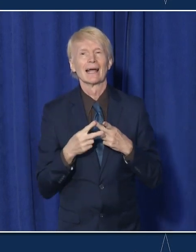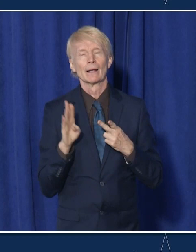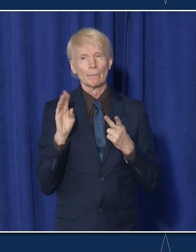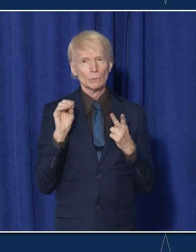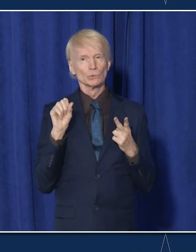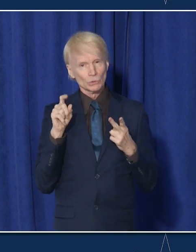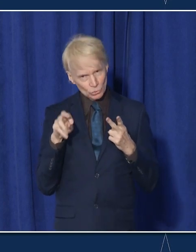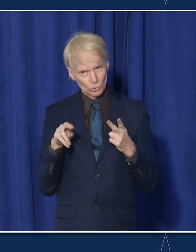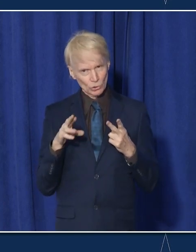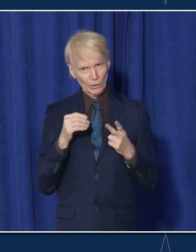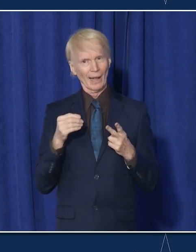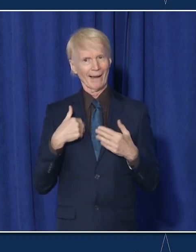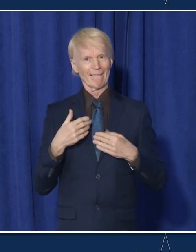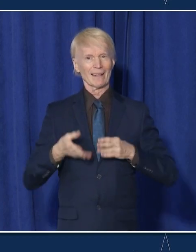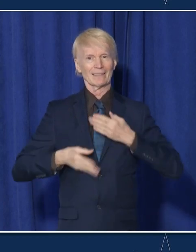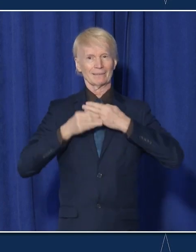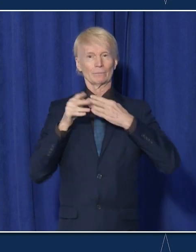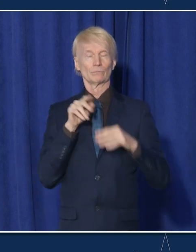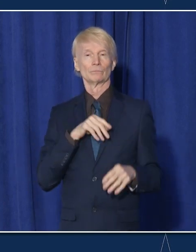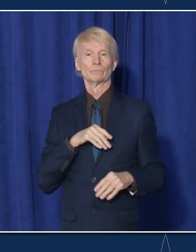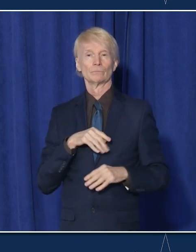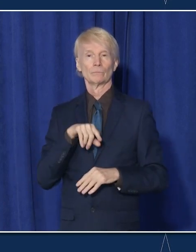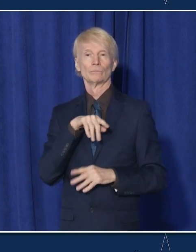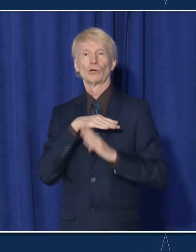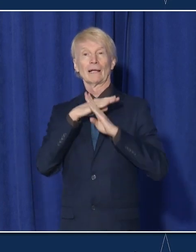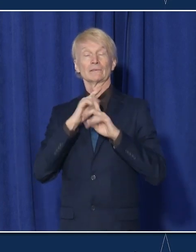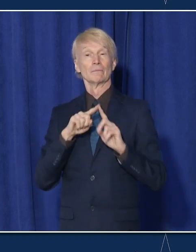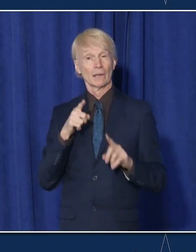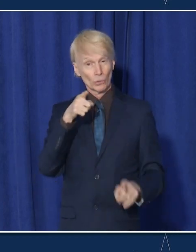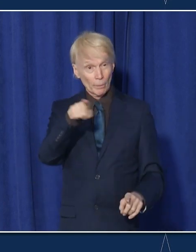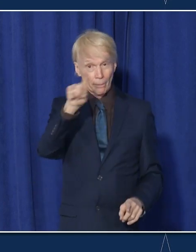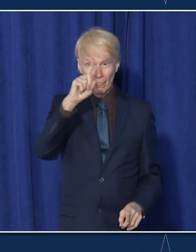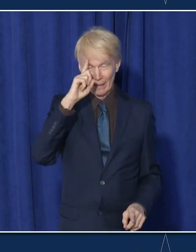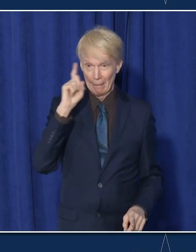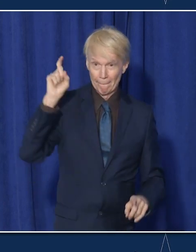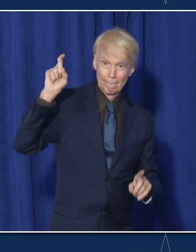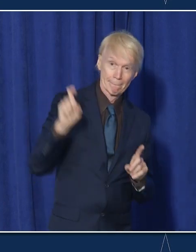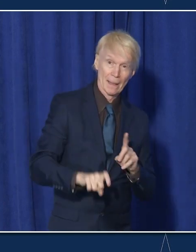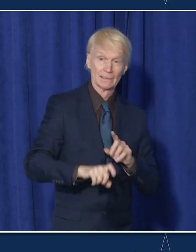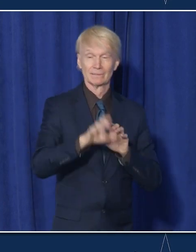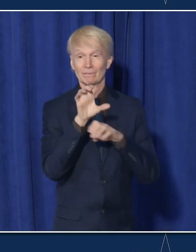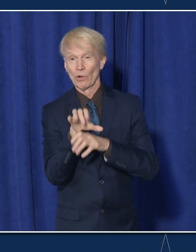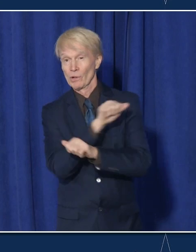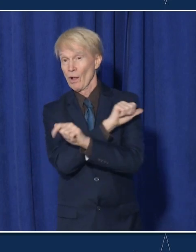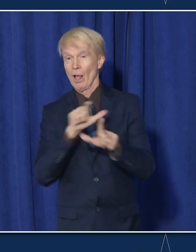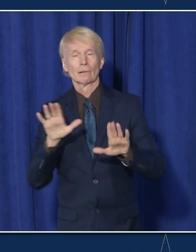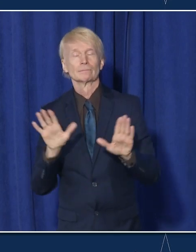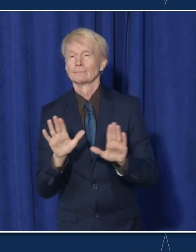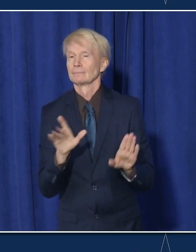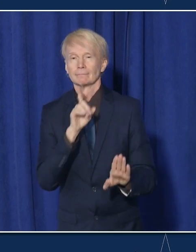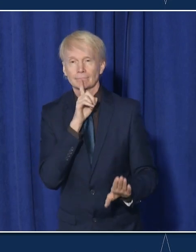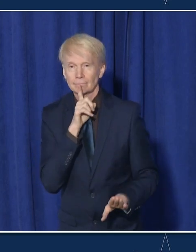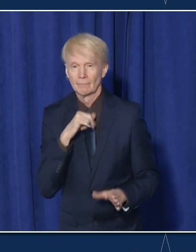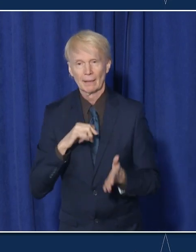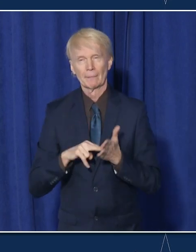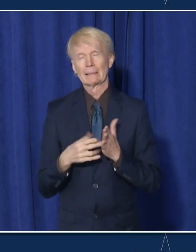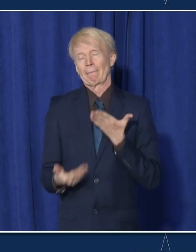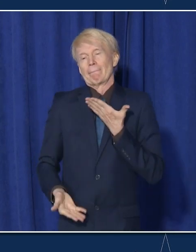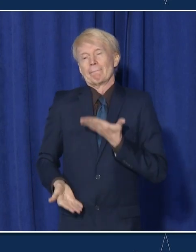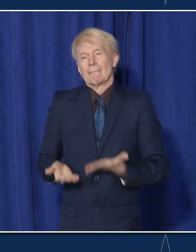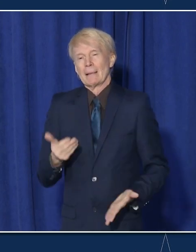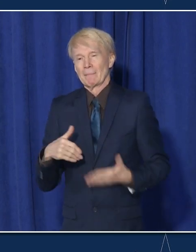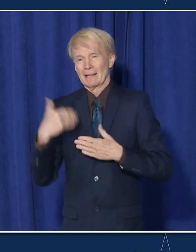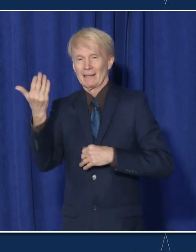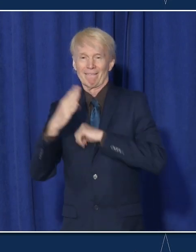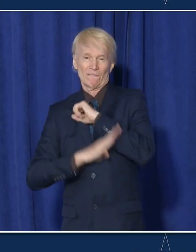want people to think that this is something that everybody has to get. My expectation is that perhaps in the fall, we